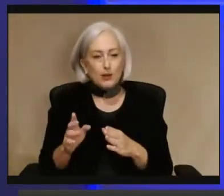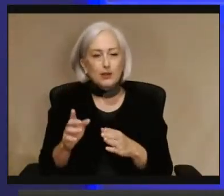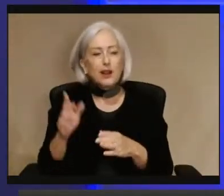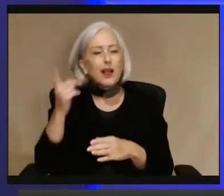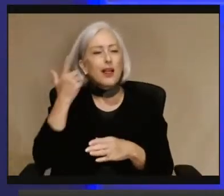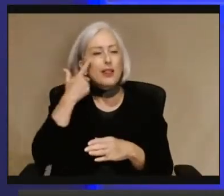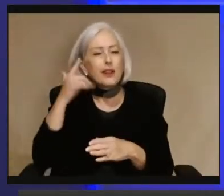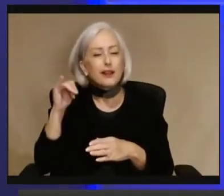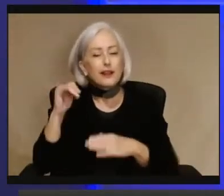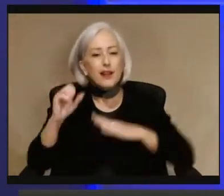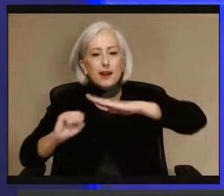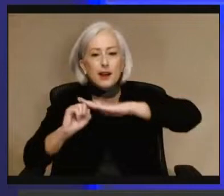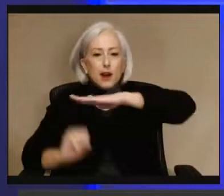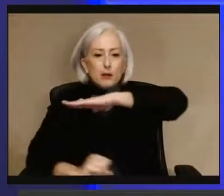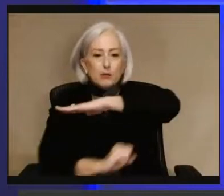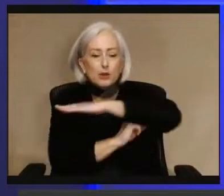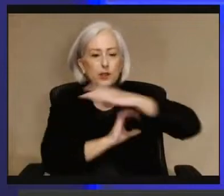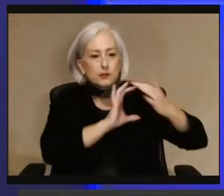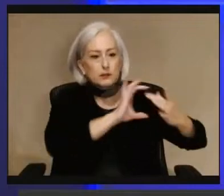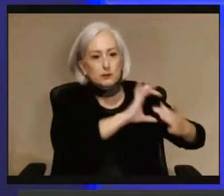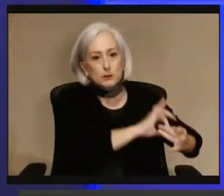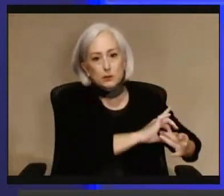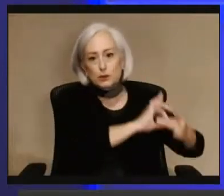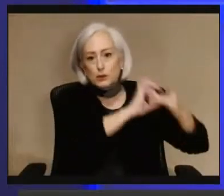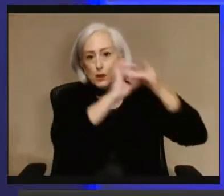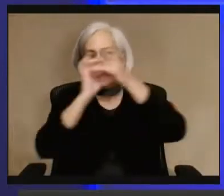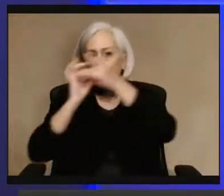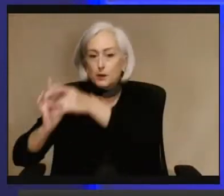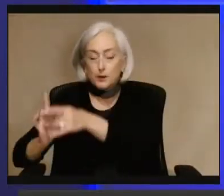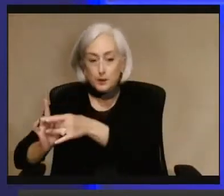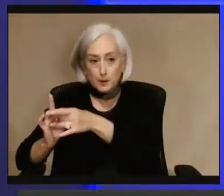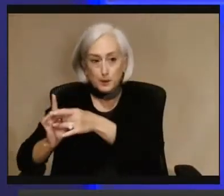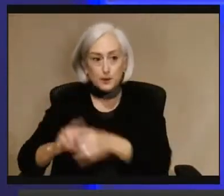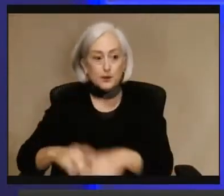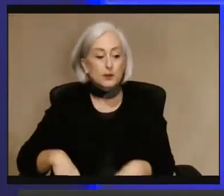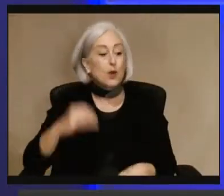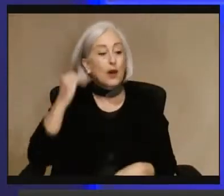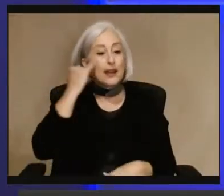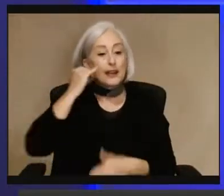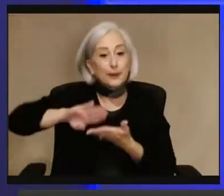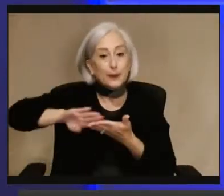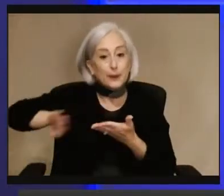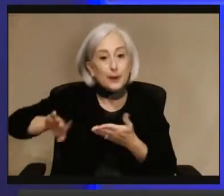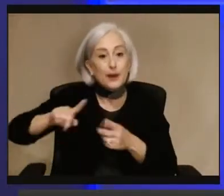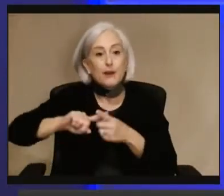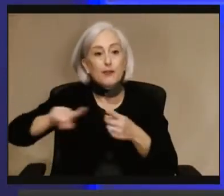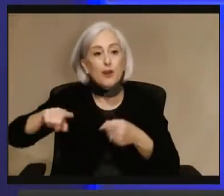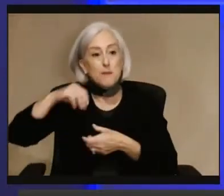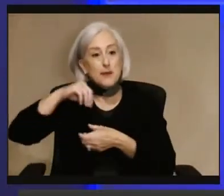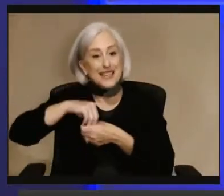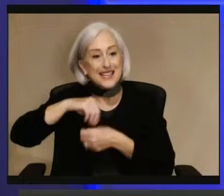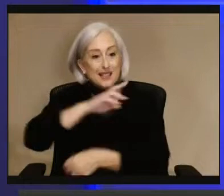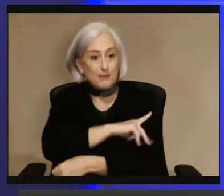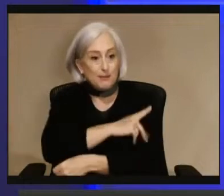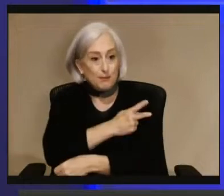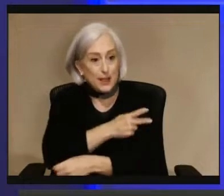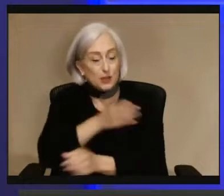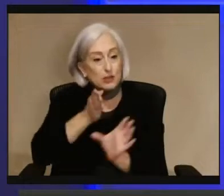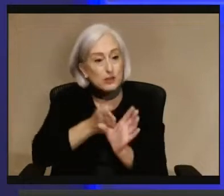patients discharge from the health system, from inpatient psych, or are struggling with depression or any